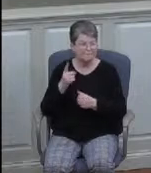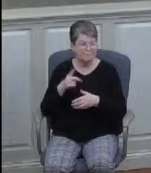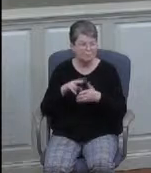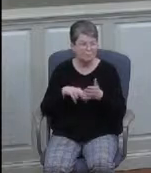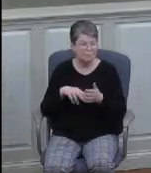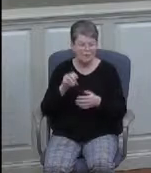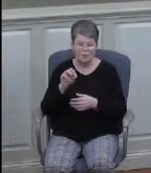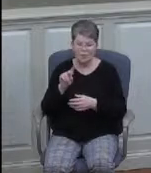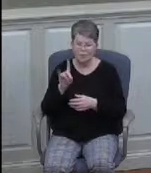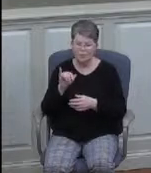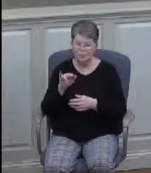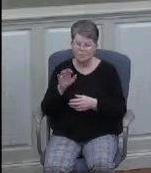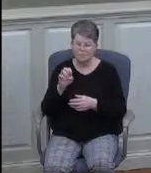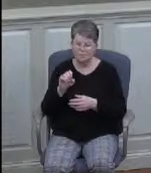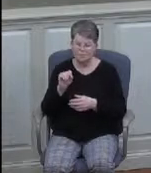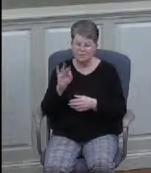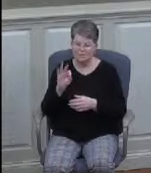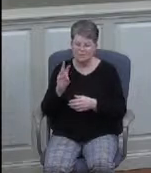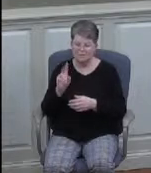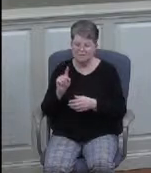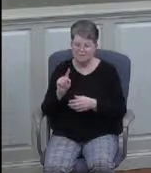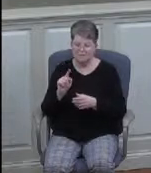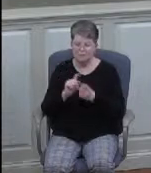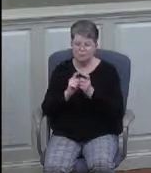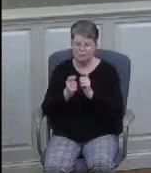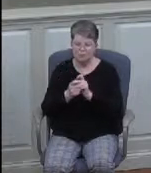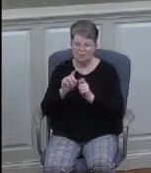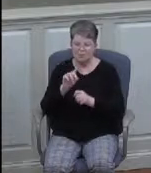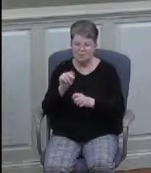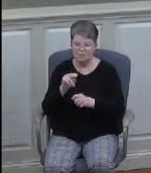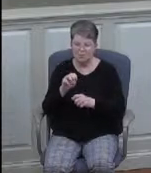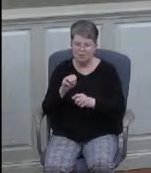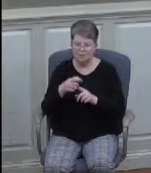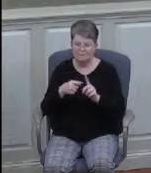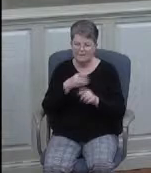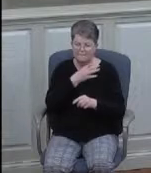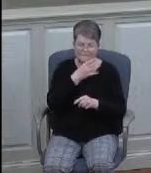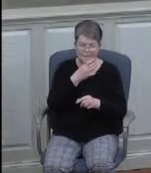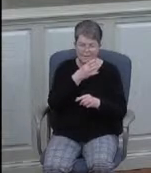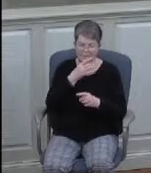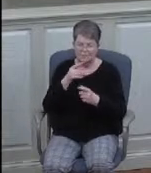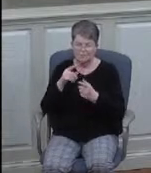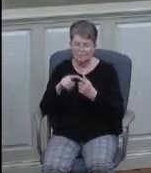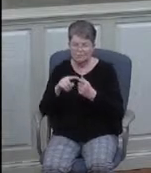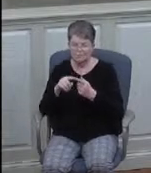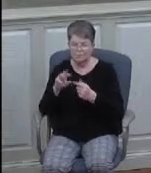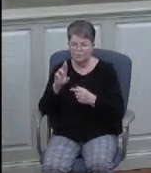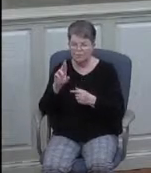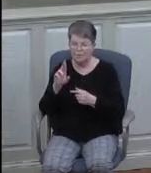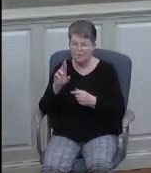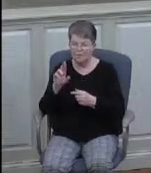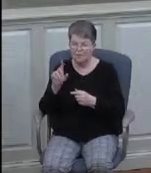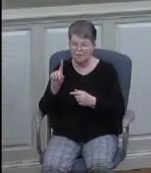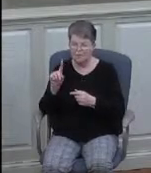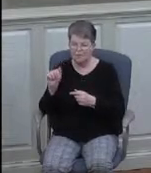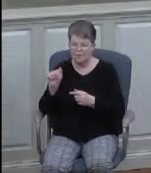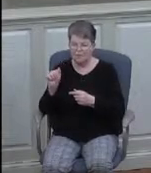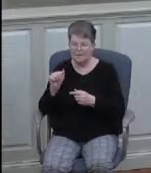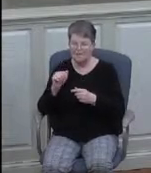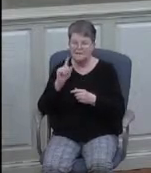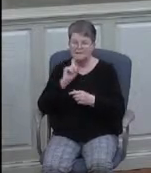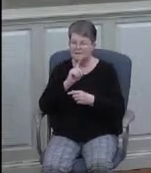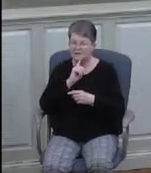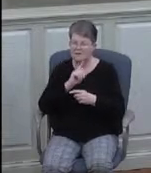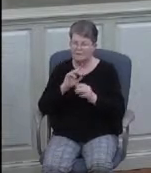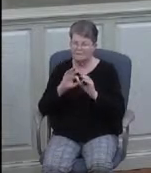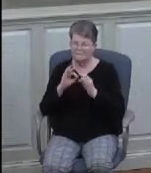reading of ordinance number 1961, an ordinance changing the zone from AG Agriculture and R1A Single Family Residential to